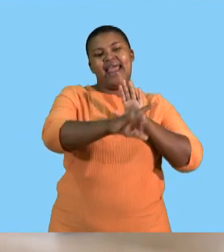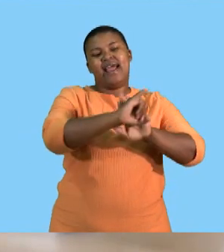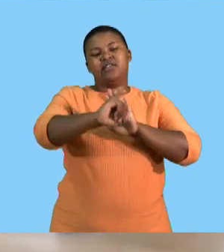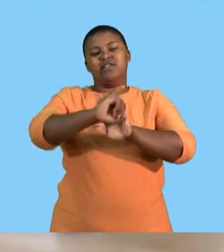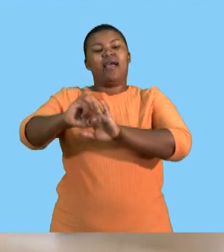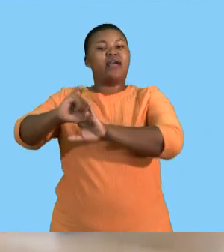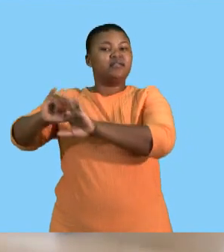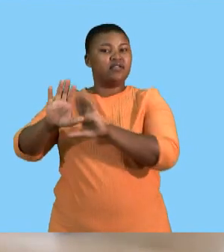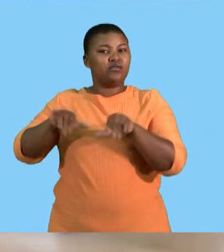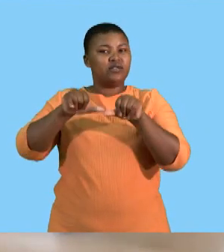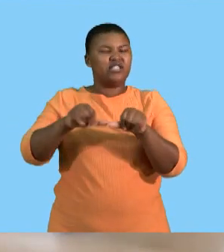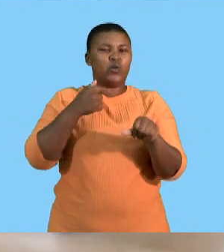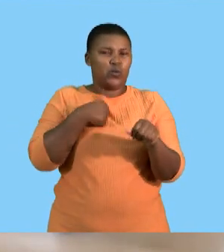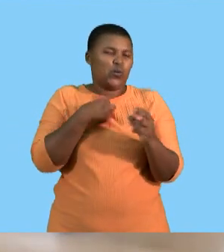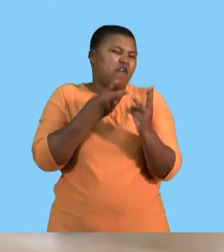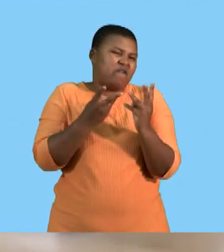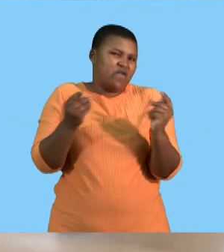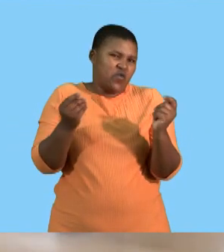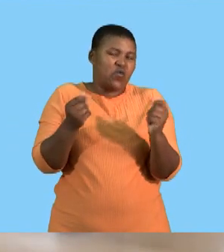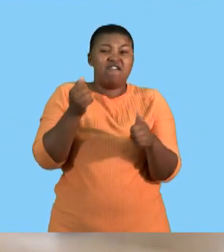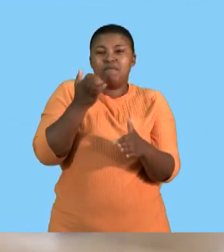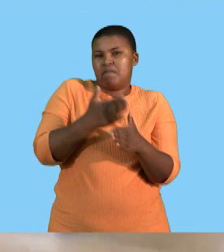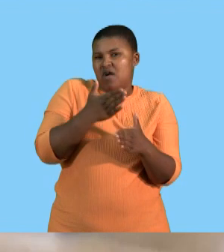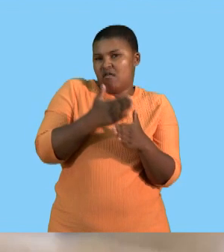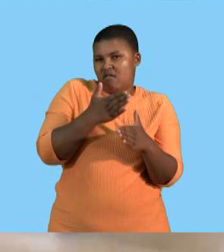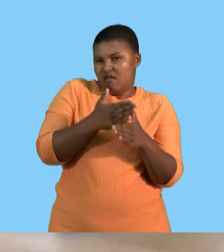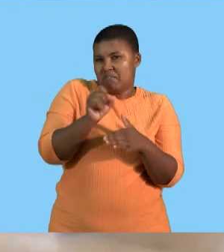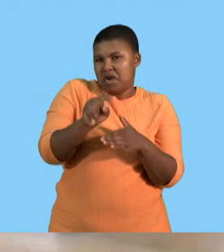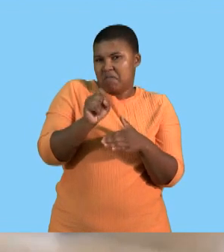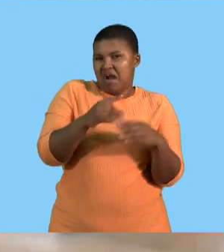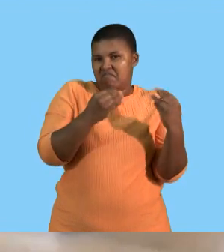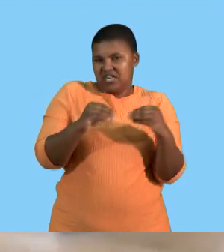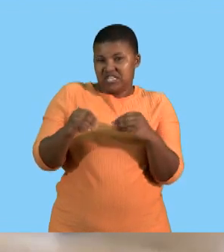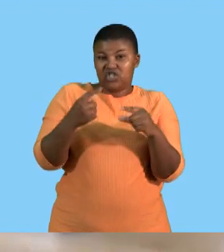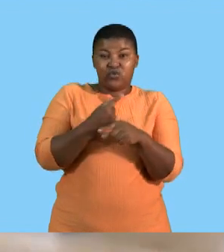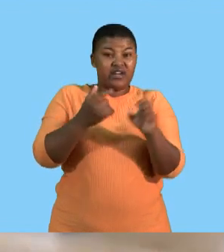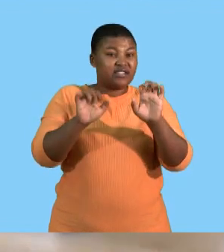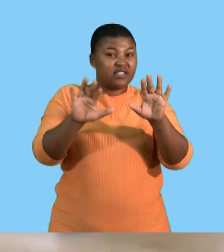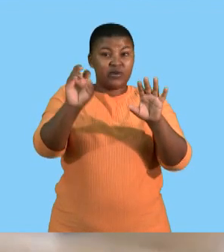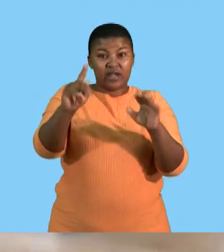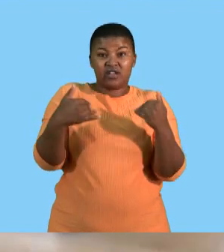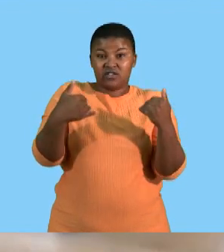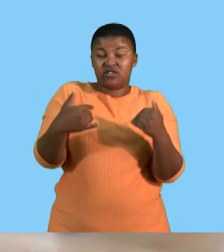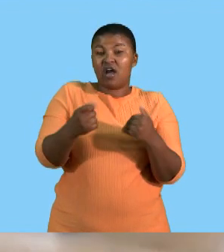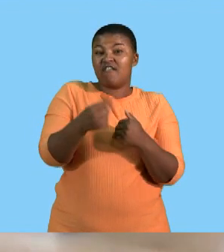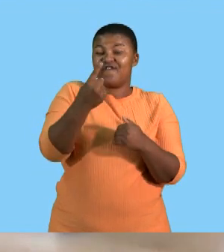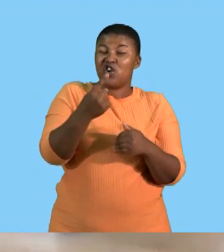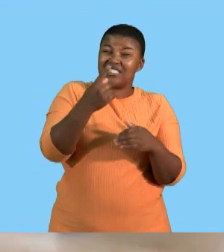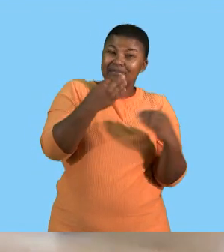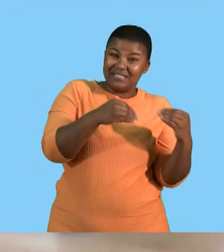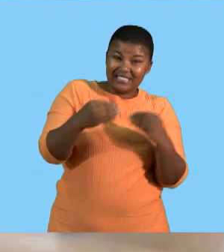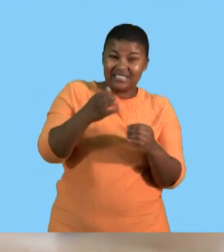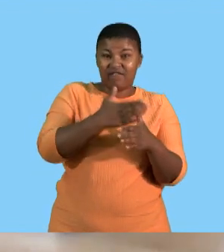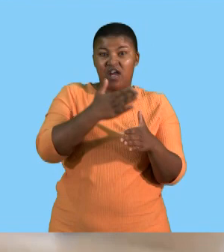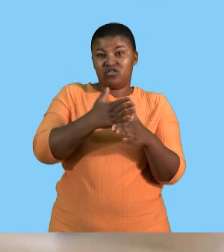Welcome back everybody, and we are continuing our lesson on quality indicators. Now we will be focusing on a few of the